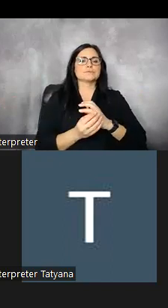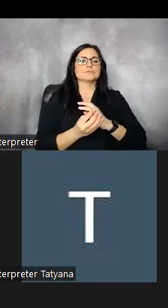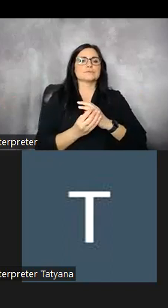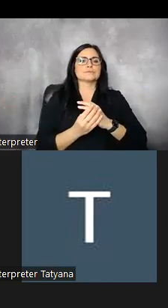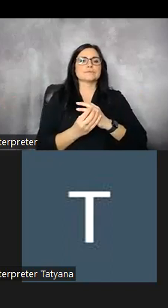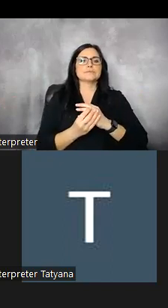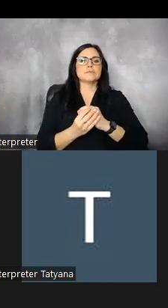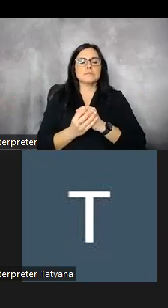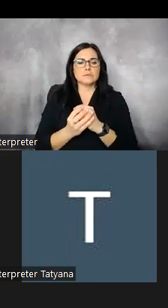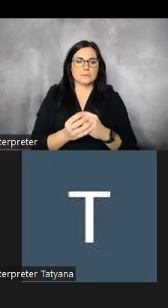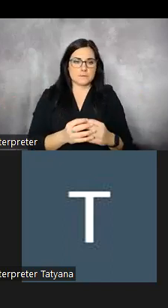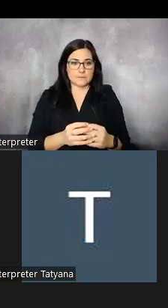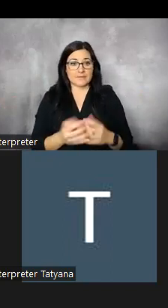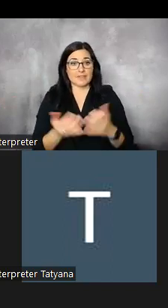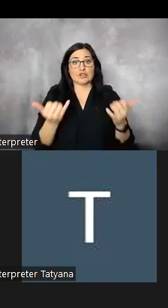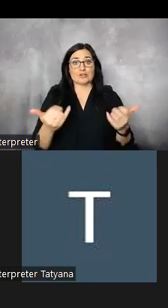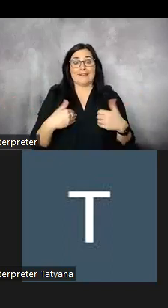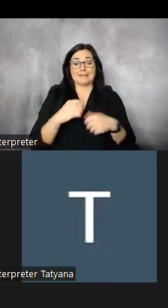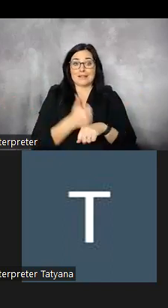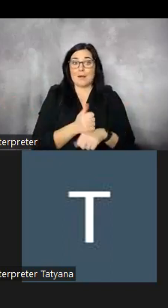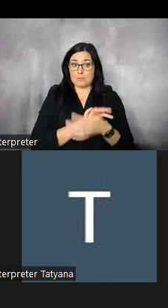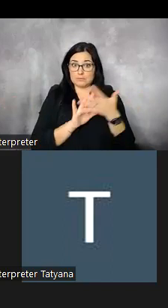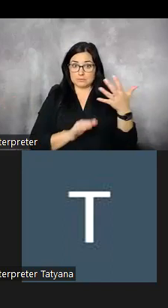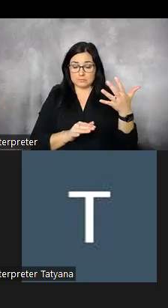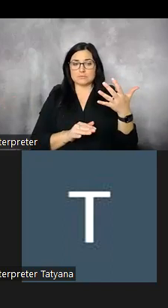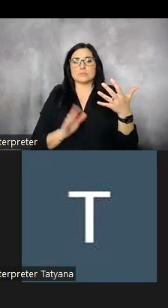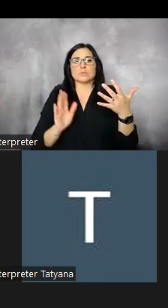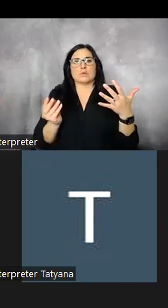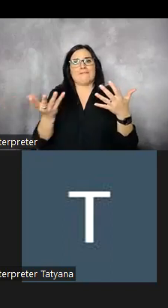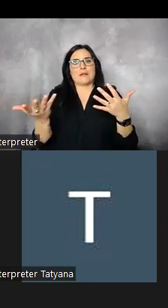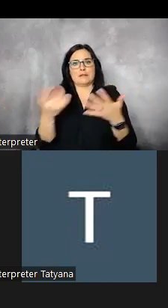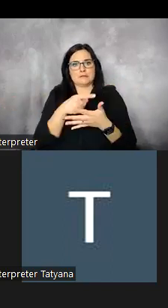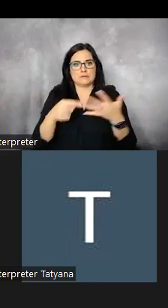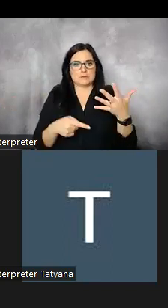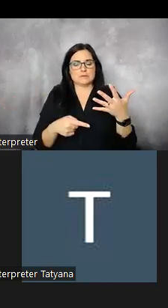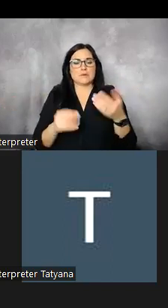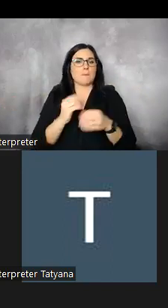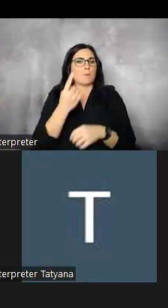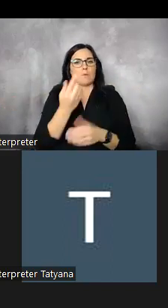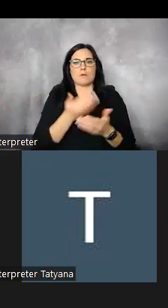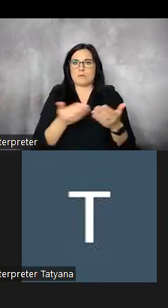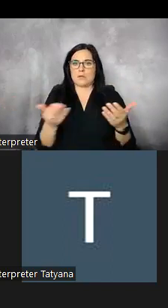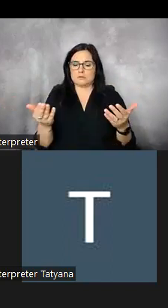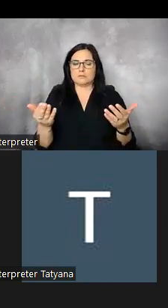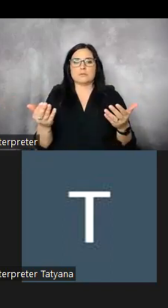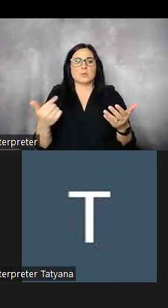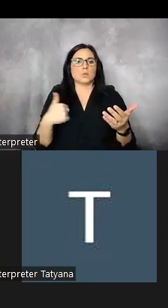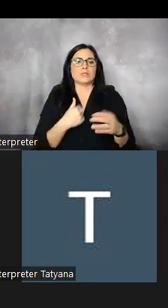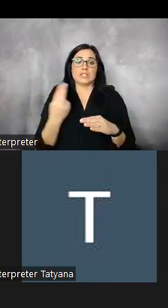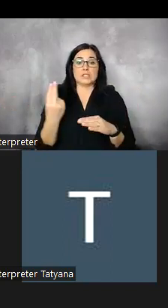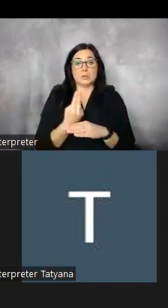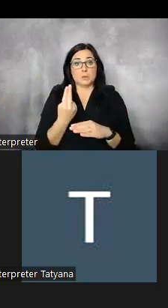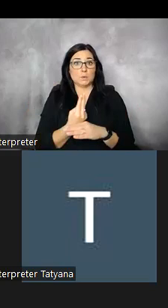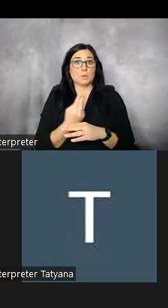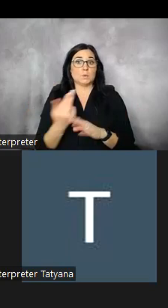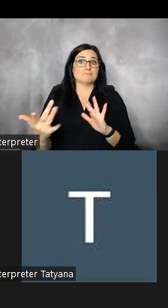These are the things that we have currently set up the HBC to provide. The number one thing I'd say that we are used for the